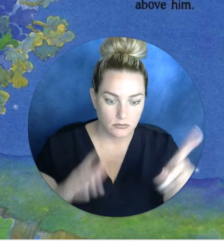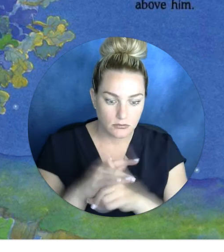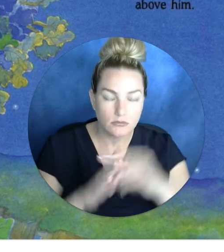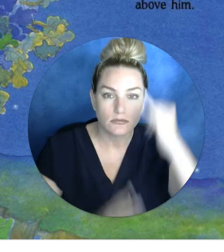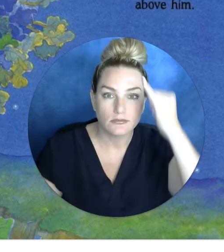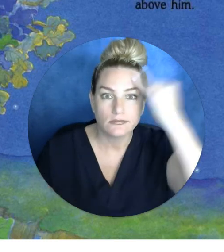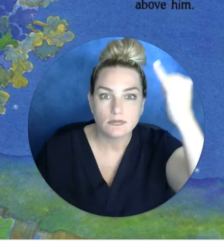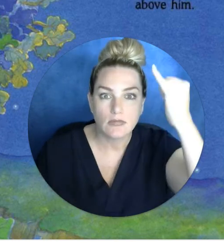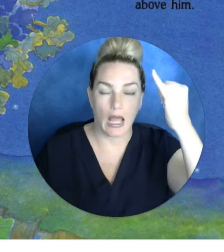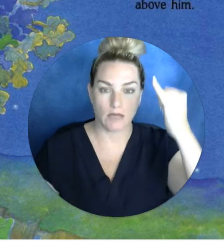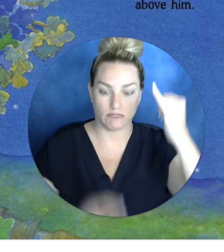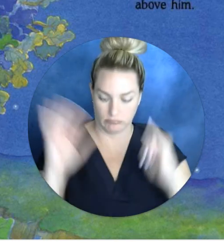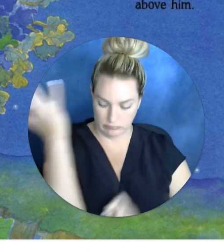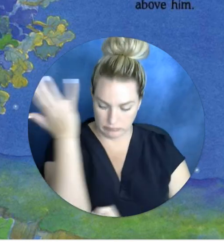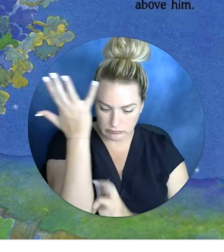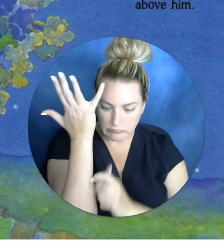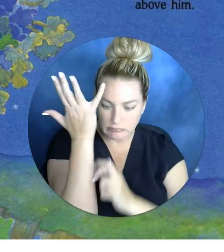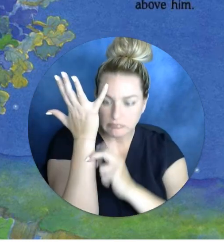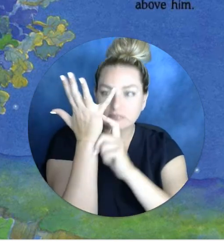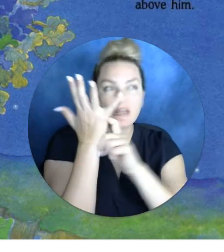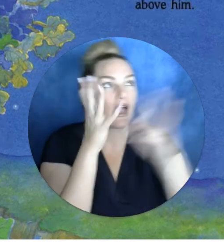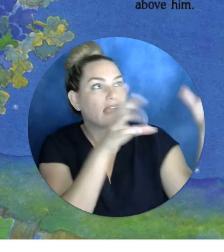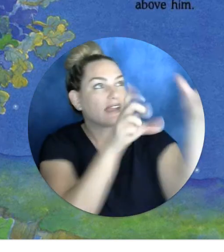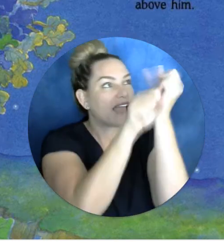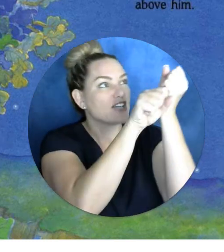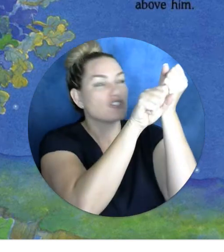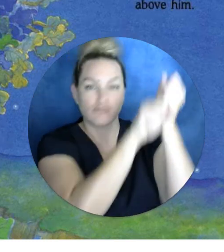climb a tree and carry it down."